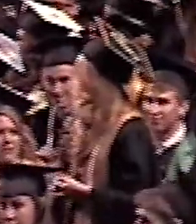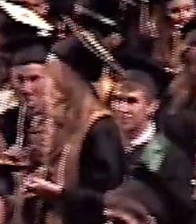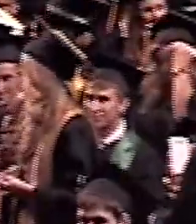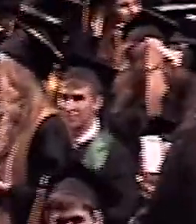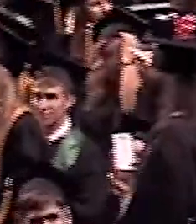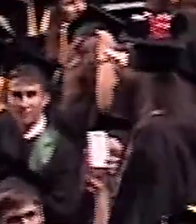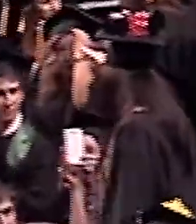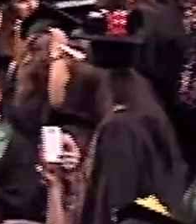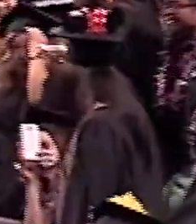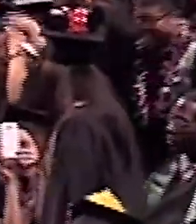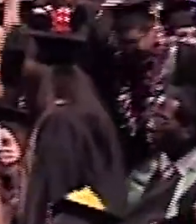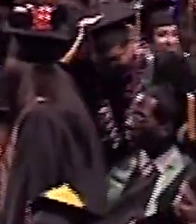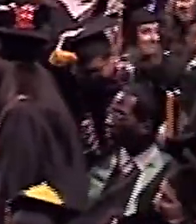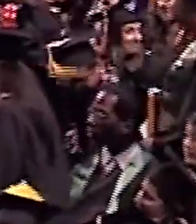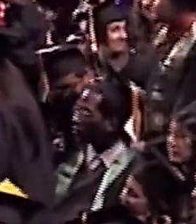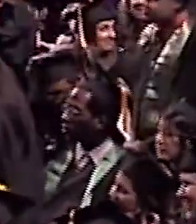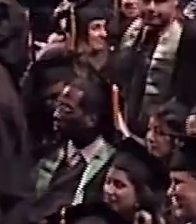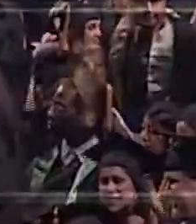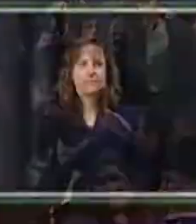Thank you.